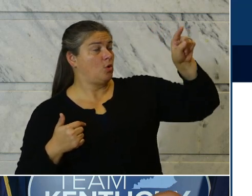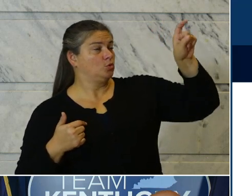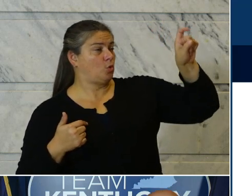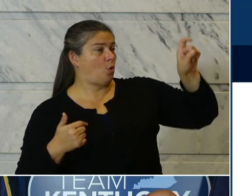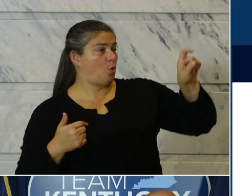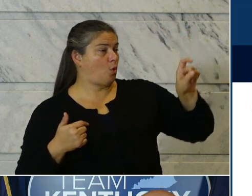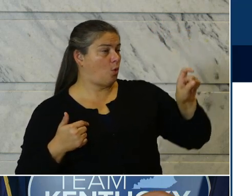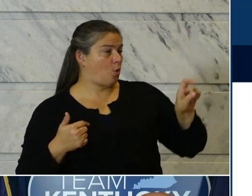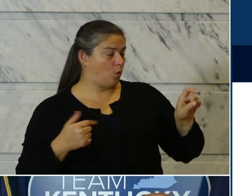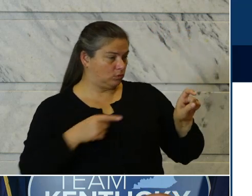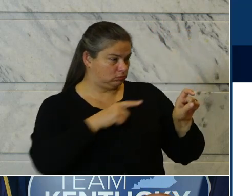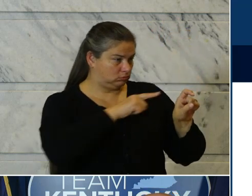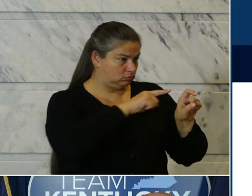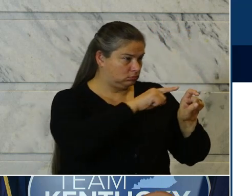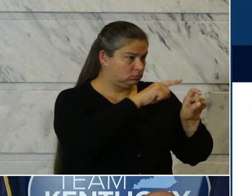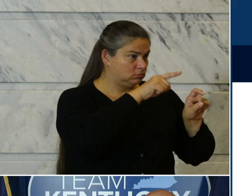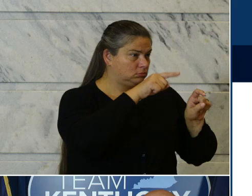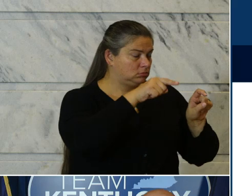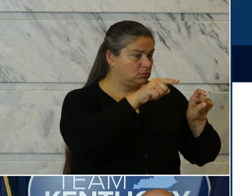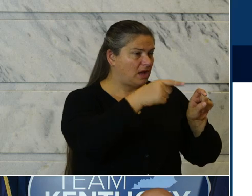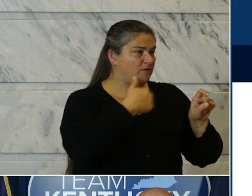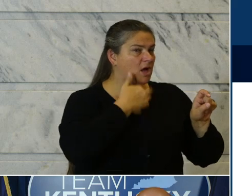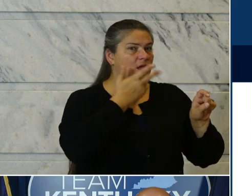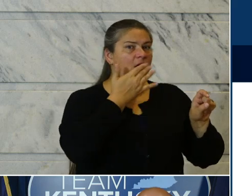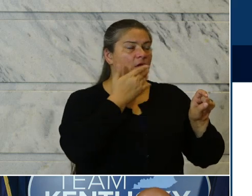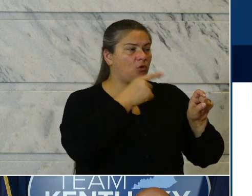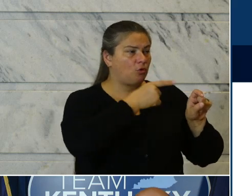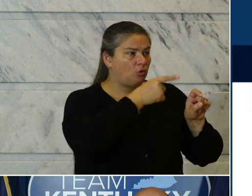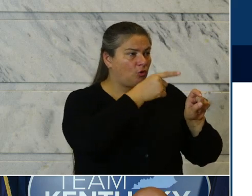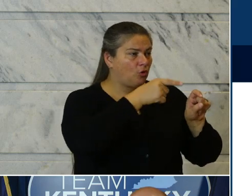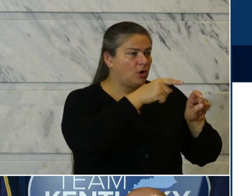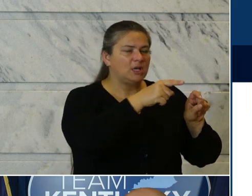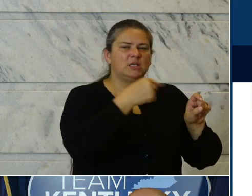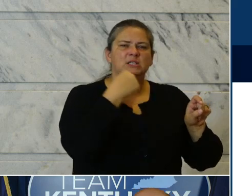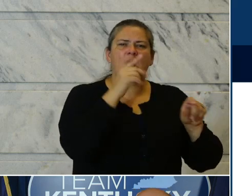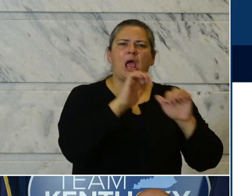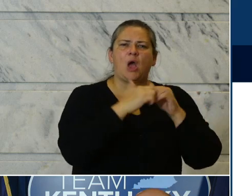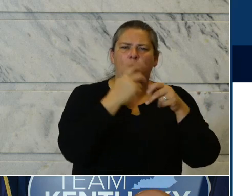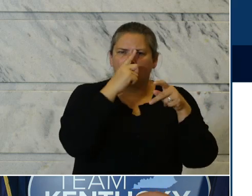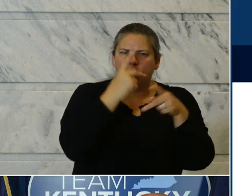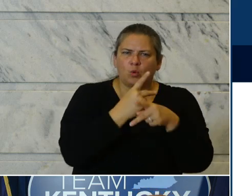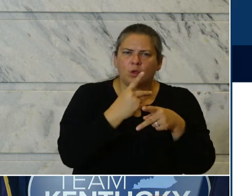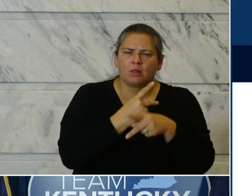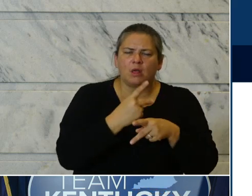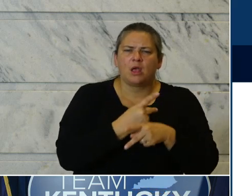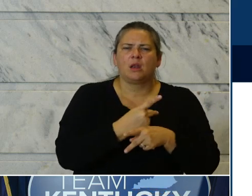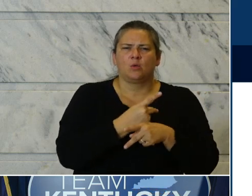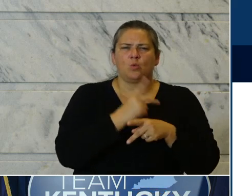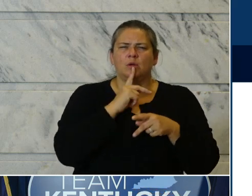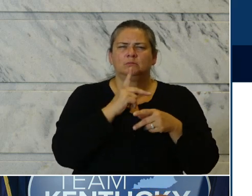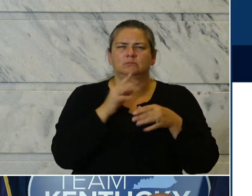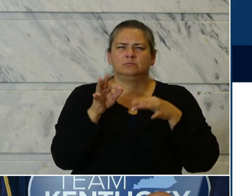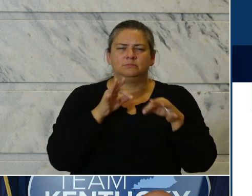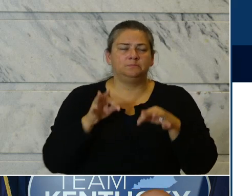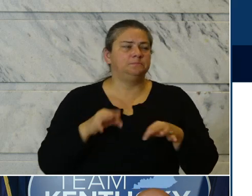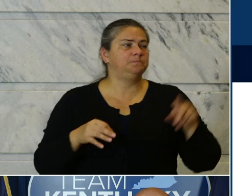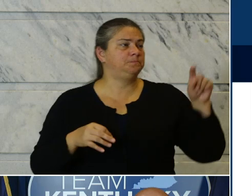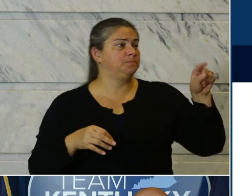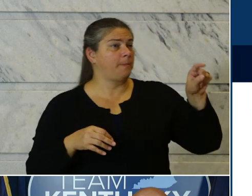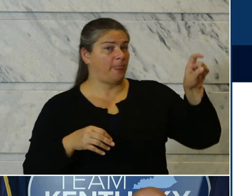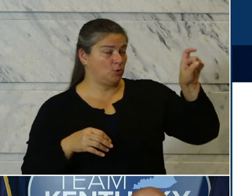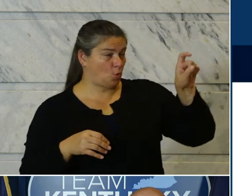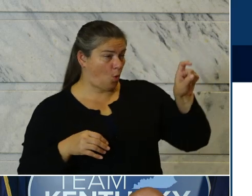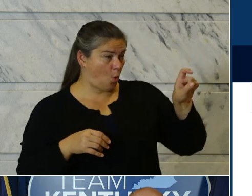incidence rate map. And there's a new description up there today to tell you how we calculate it. And I'm going to come back to that in a second. If you go down further, there's